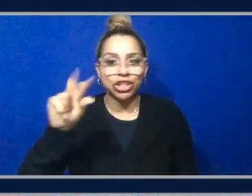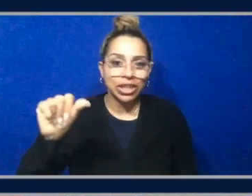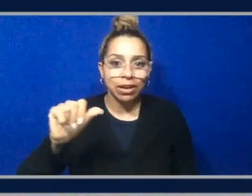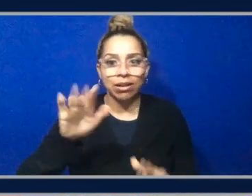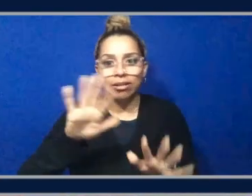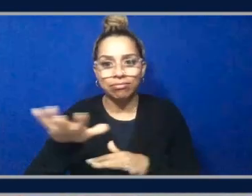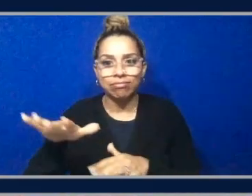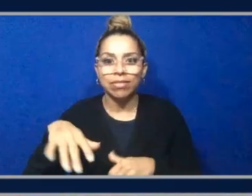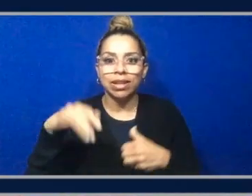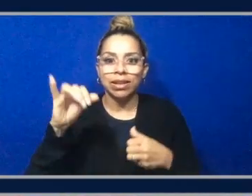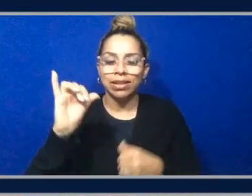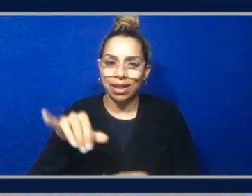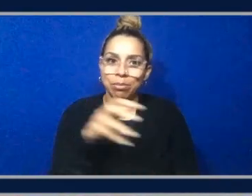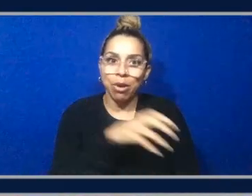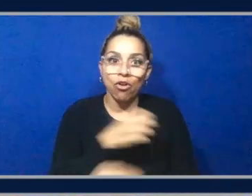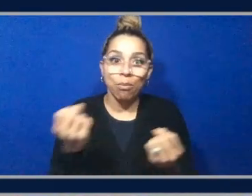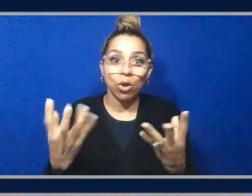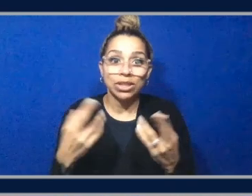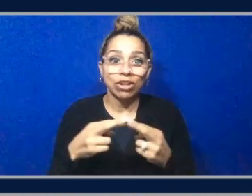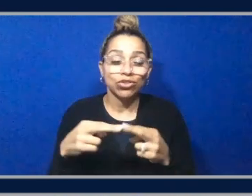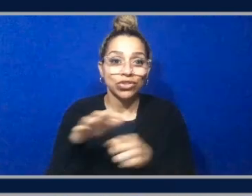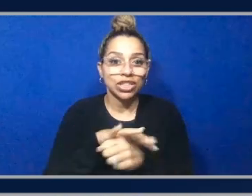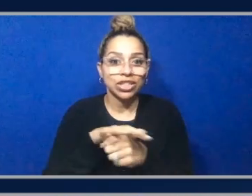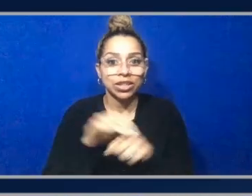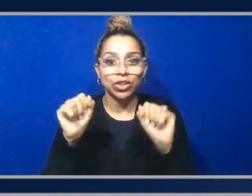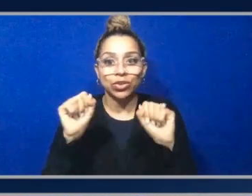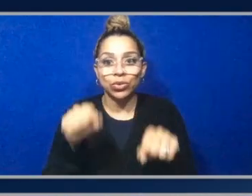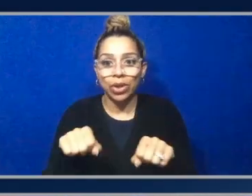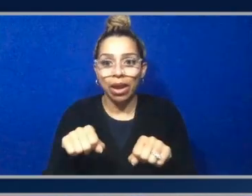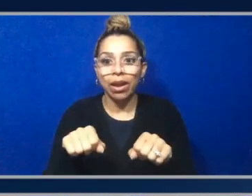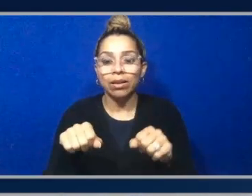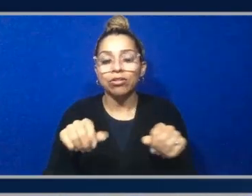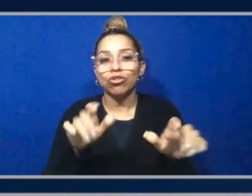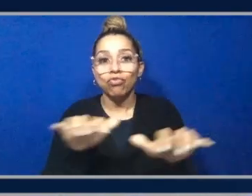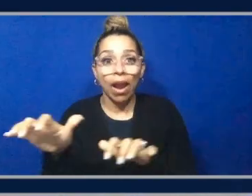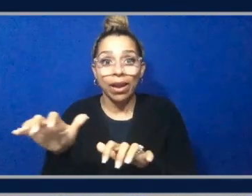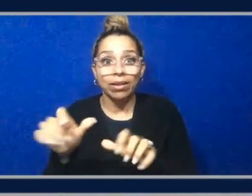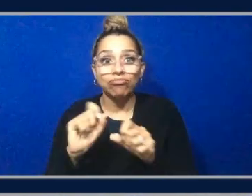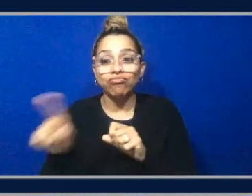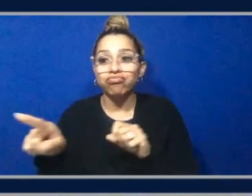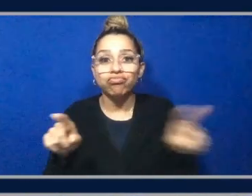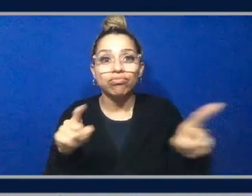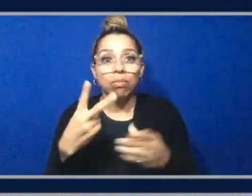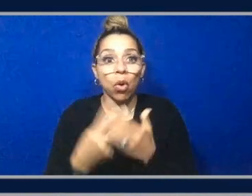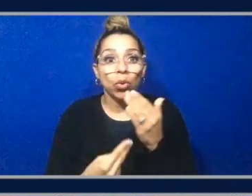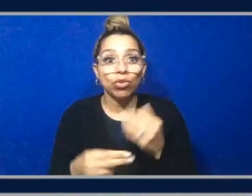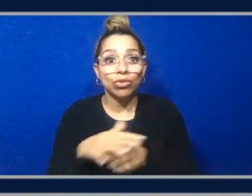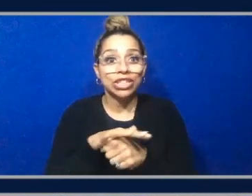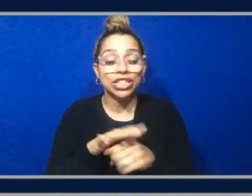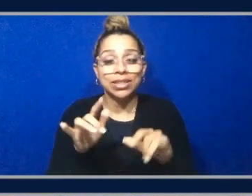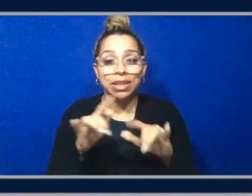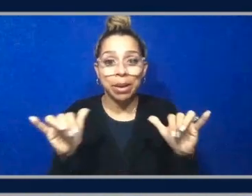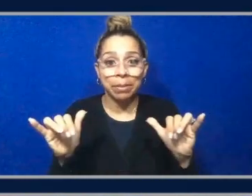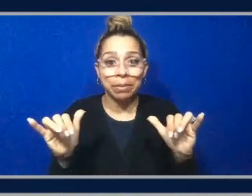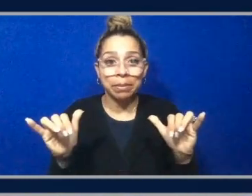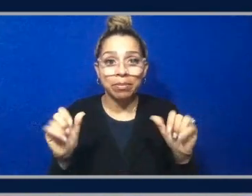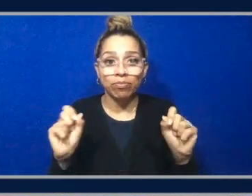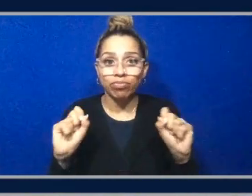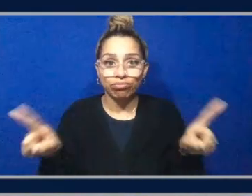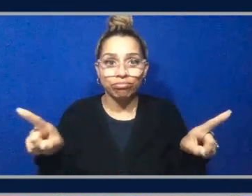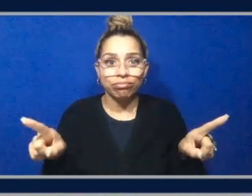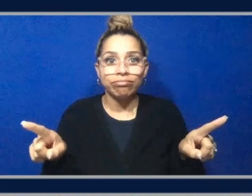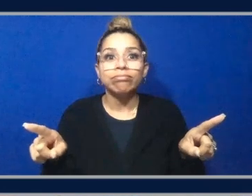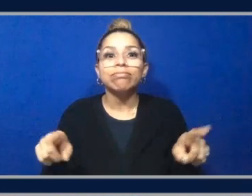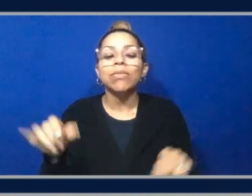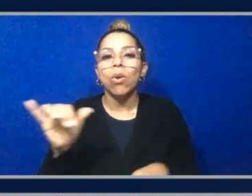Both regions are active. You can write to both regions at the same time. And then you really see the global view when